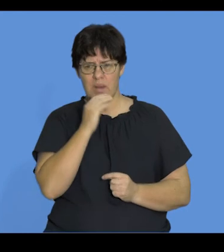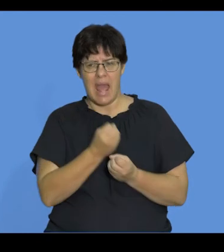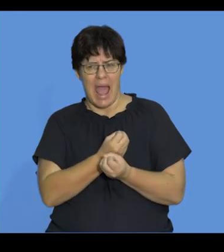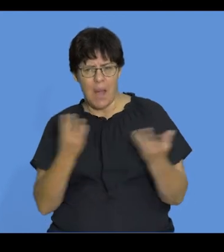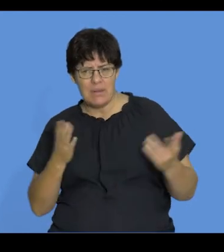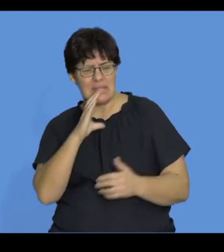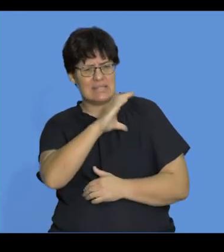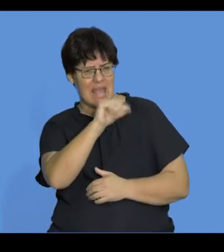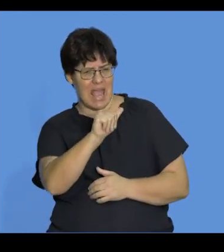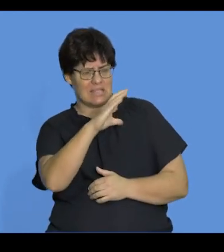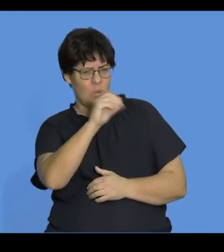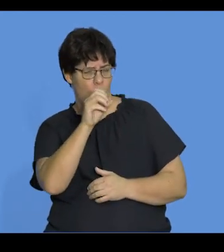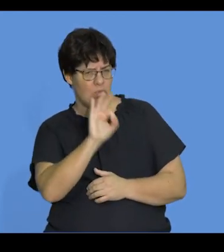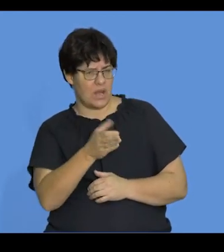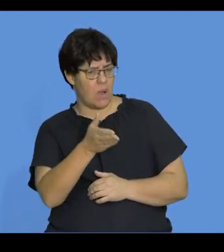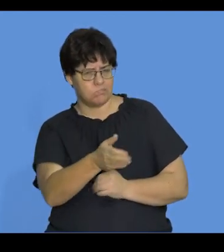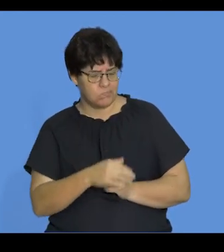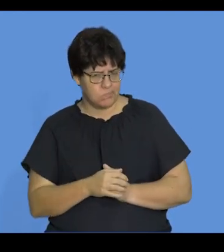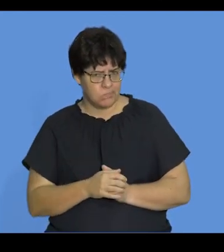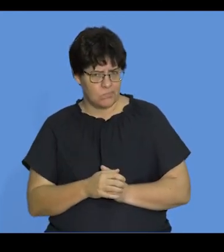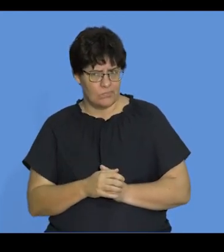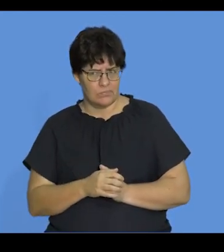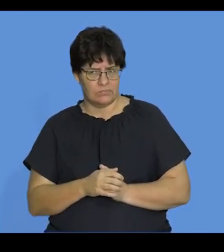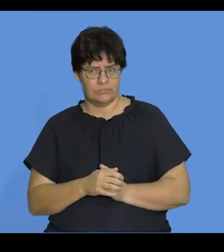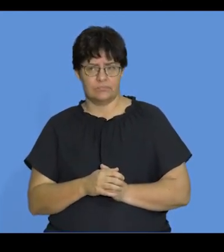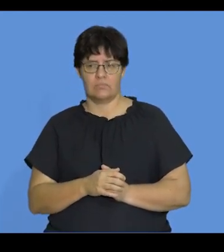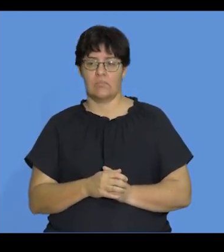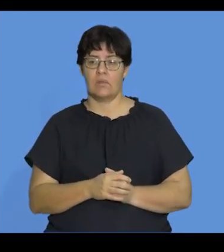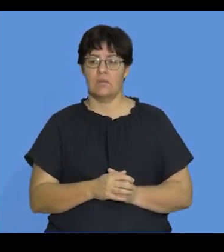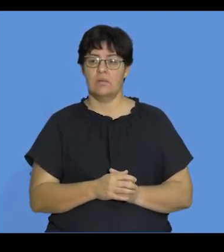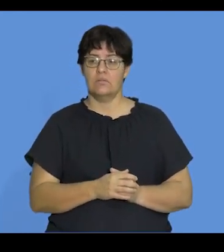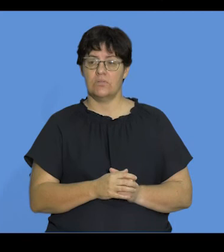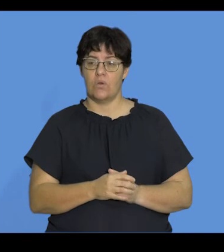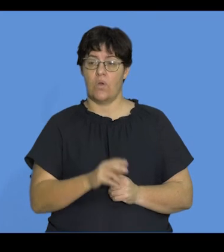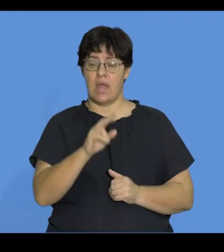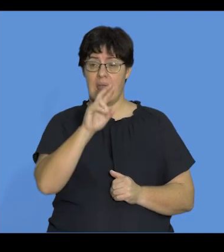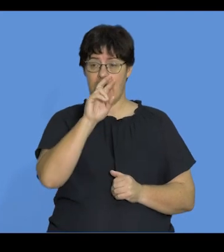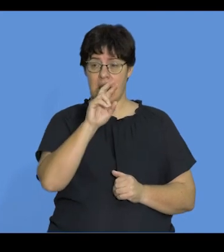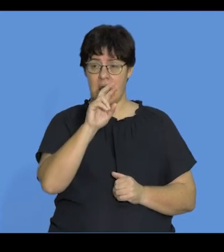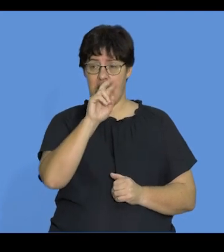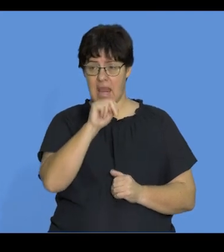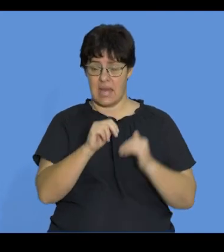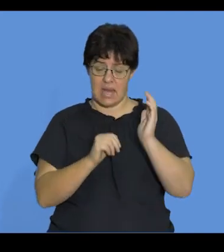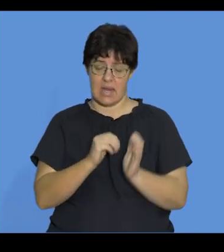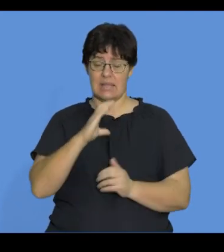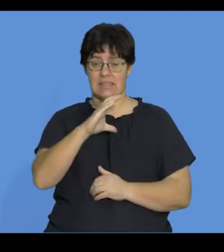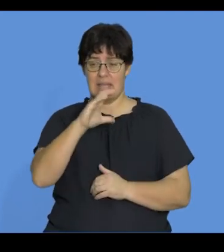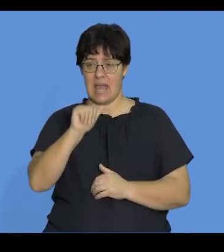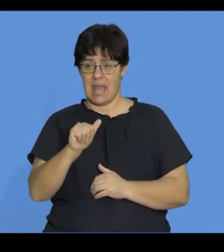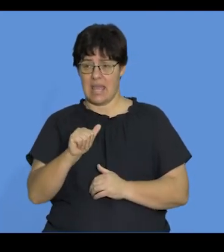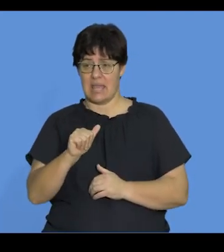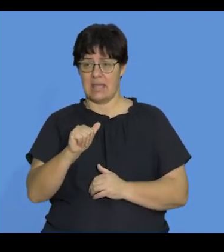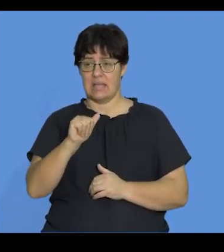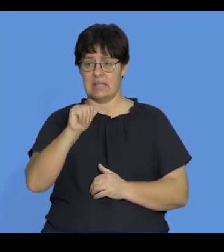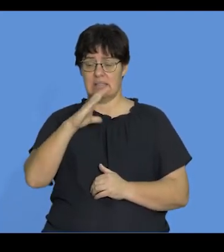of calcium carbonate are present. So the moles of calcium carbonate is